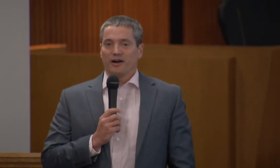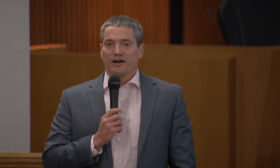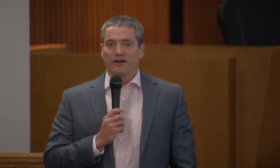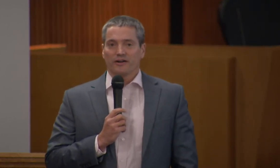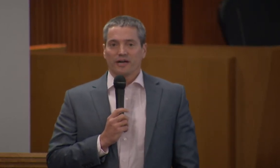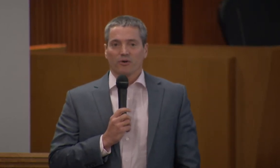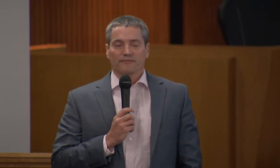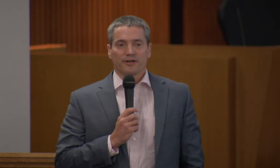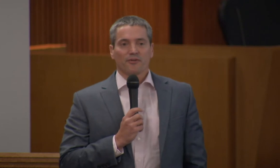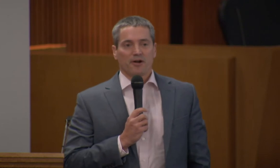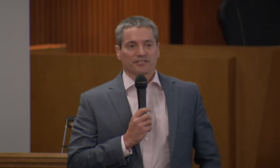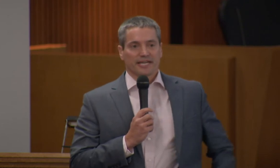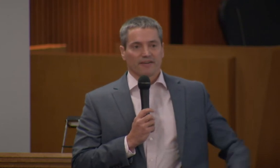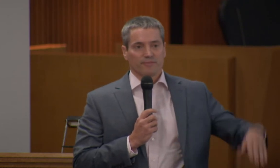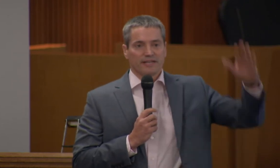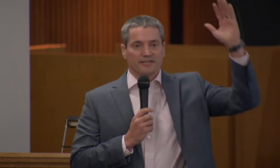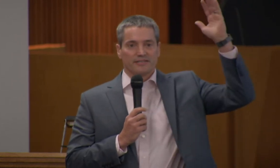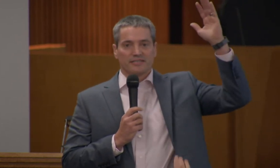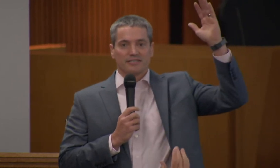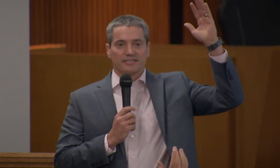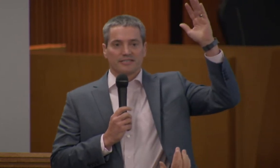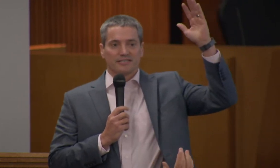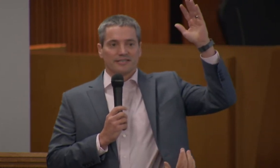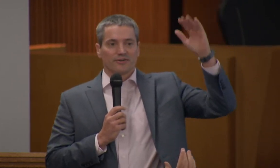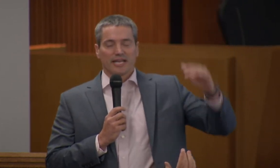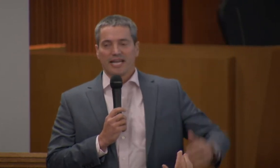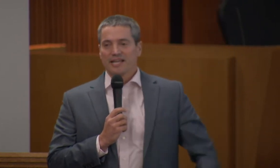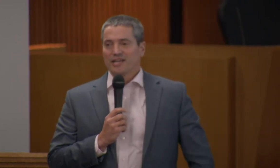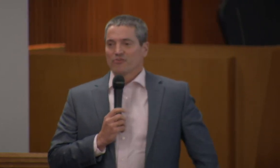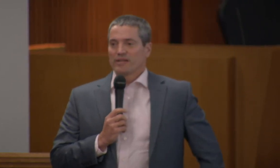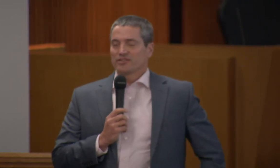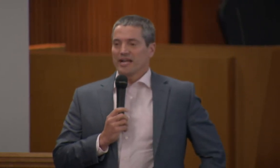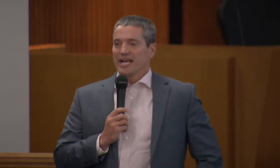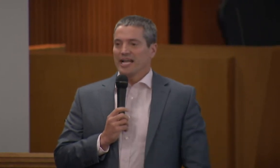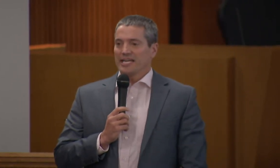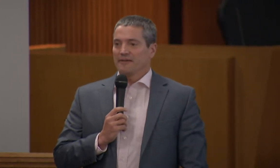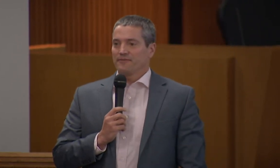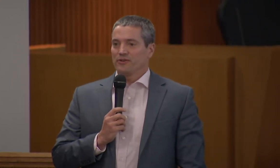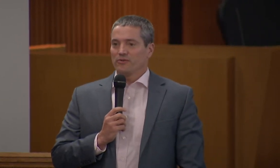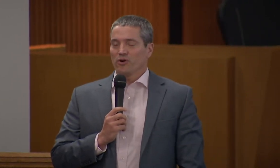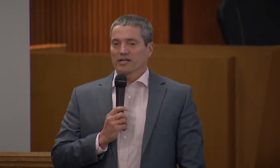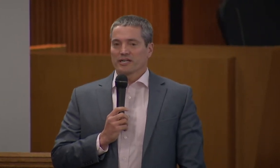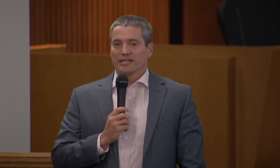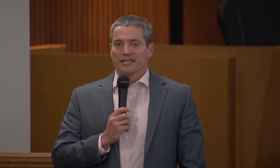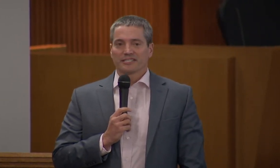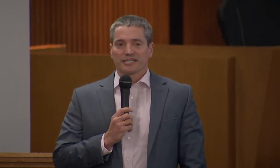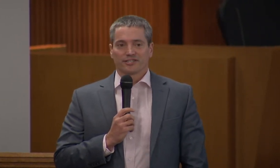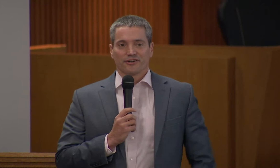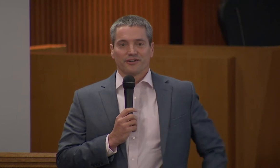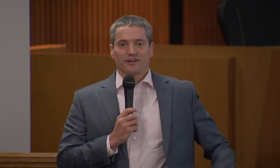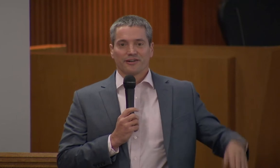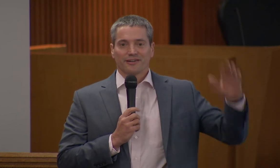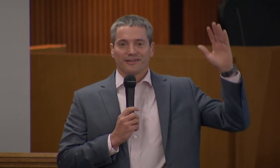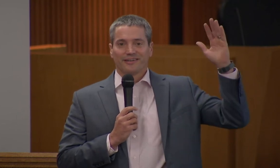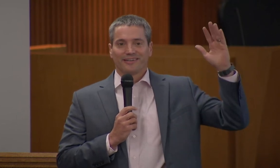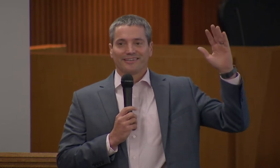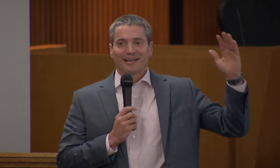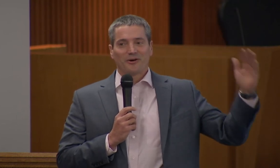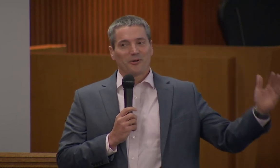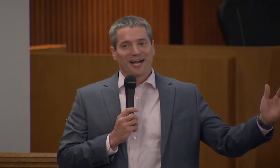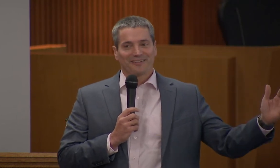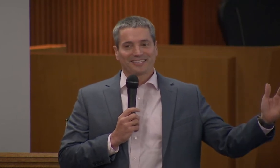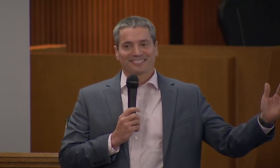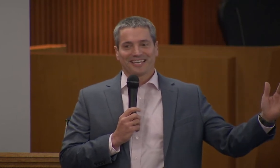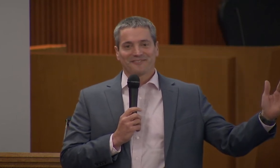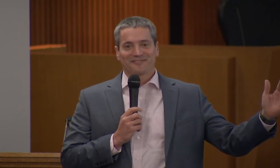you are work for another part of state government. Okay. Raise your hand if you work in the legislature. Not